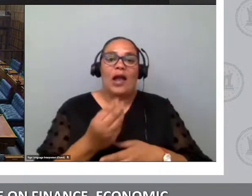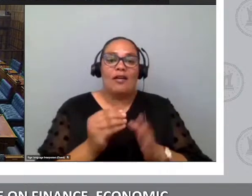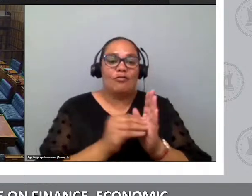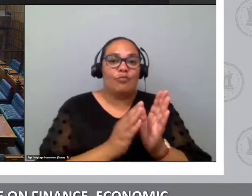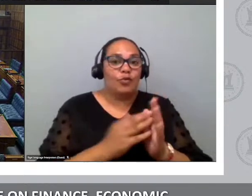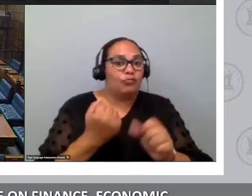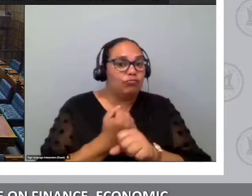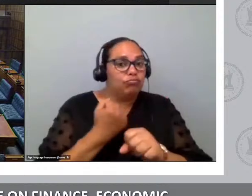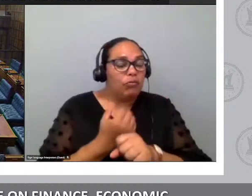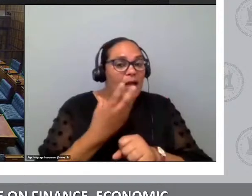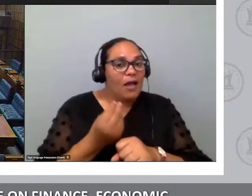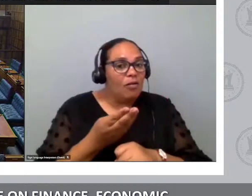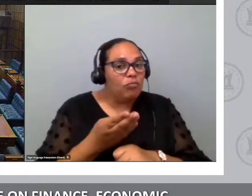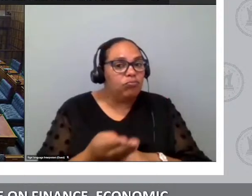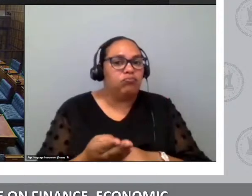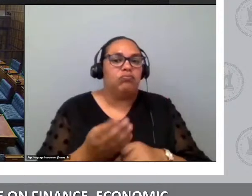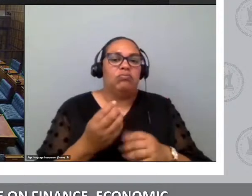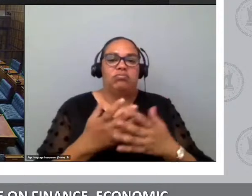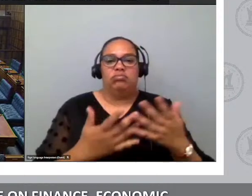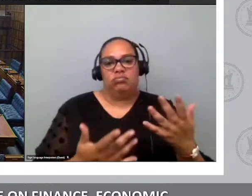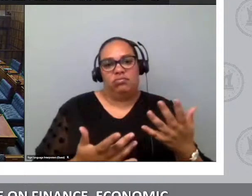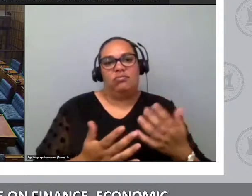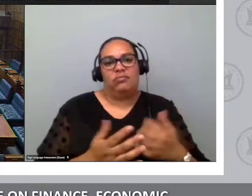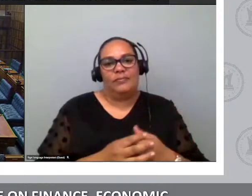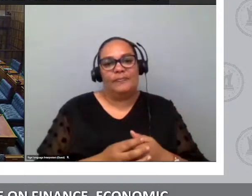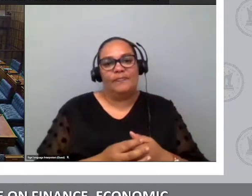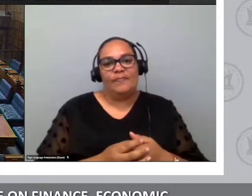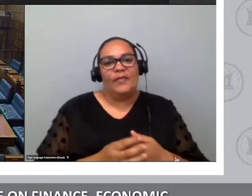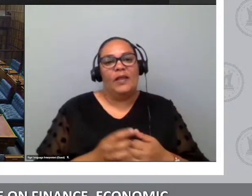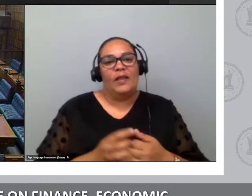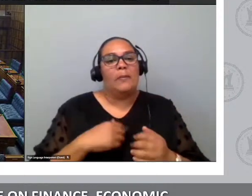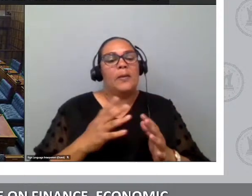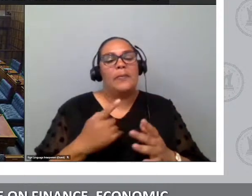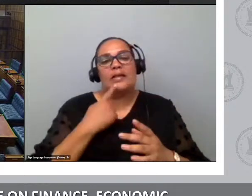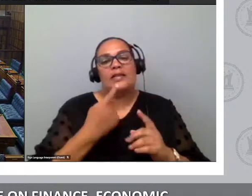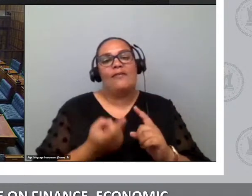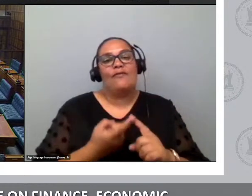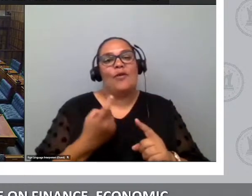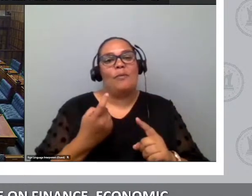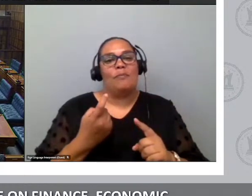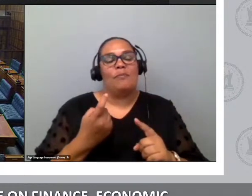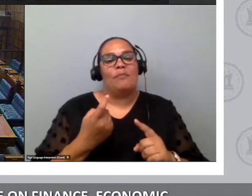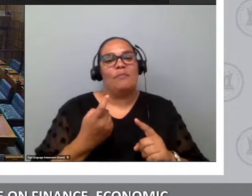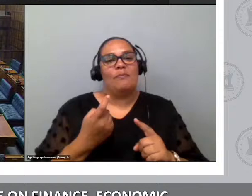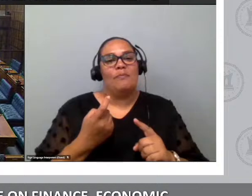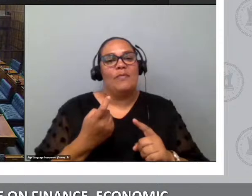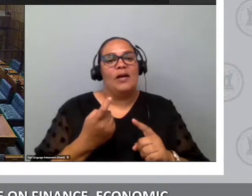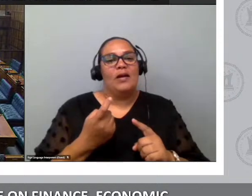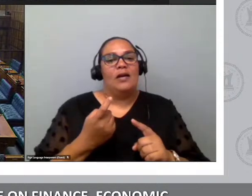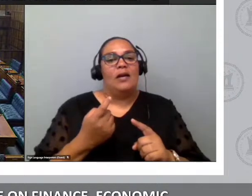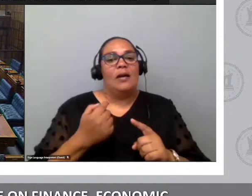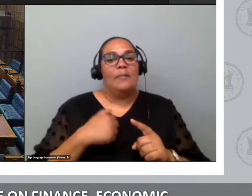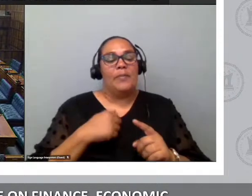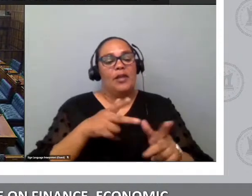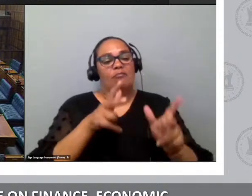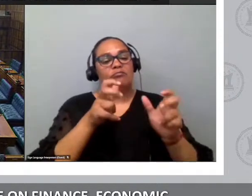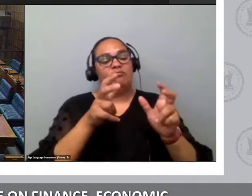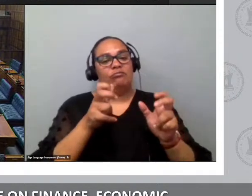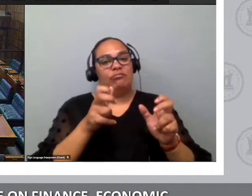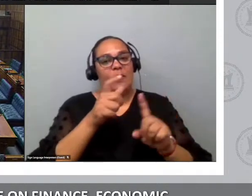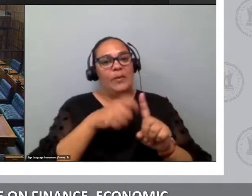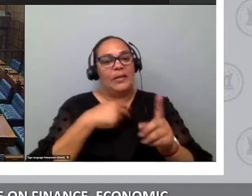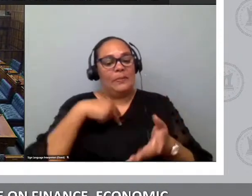into operation Etc I can just say from a late person's observations